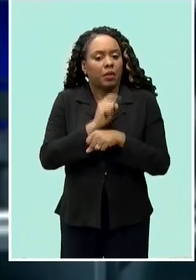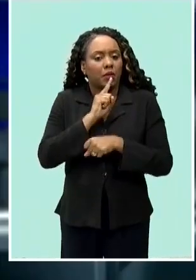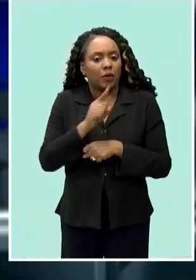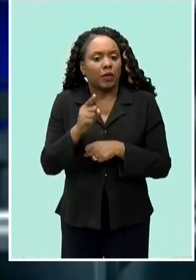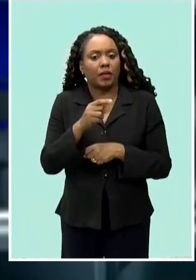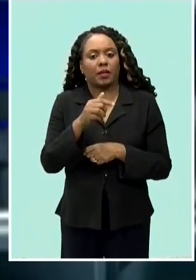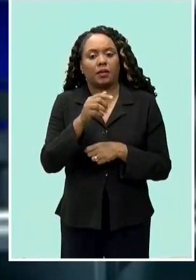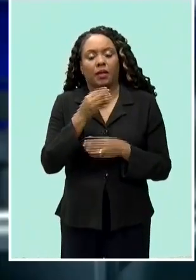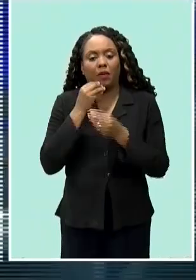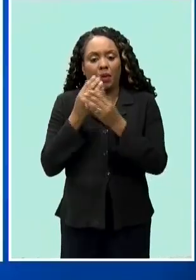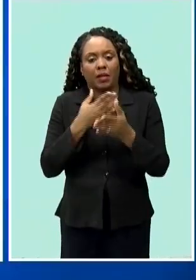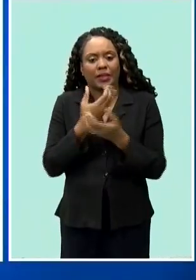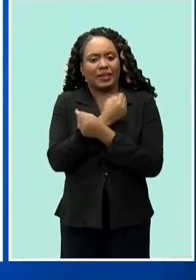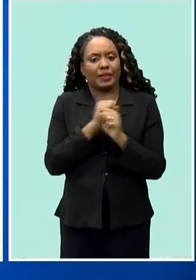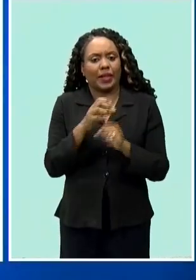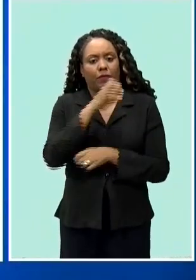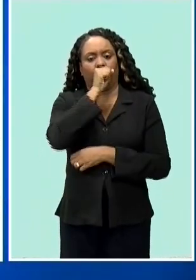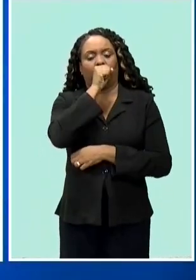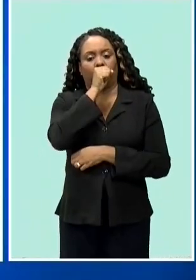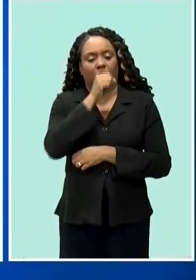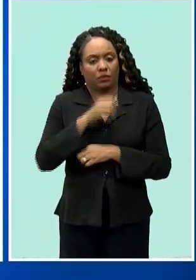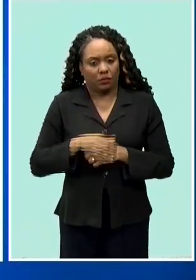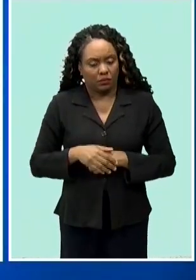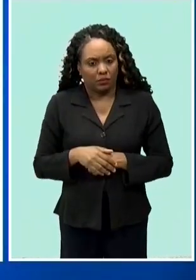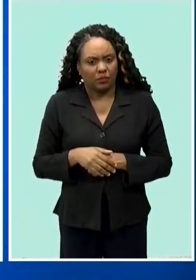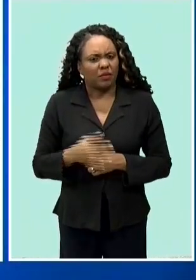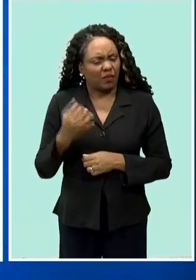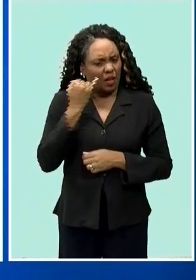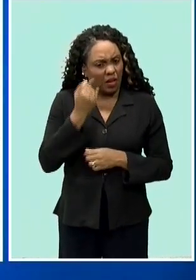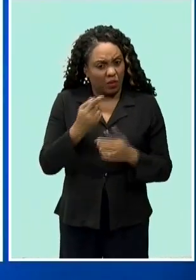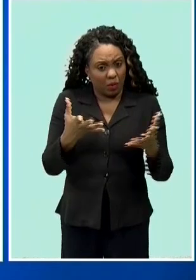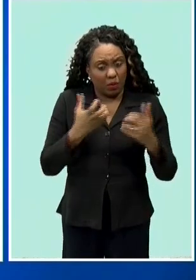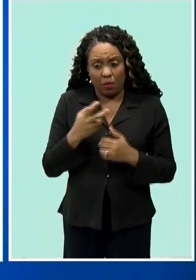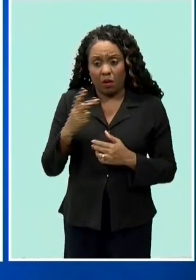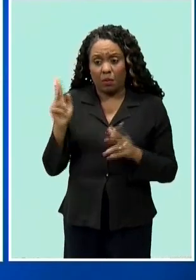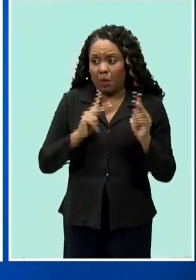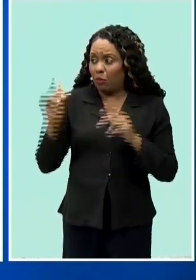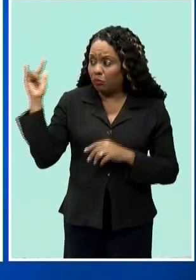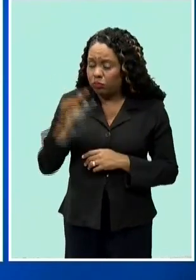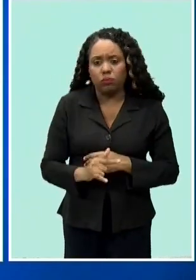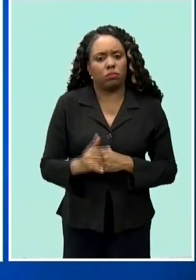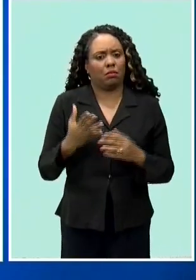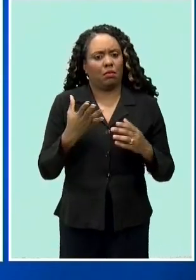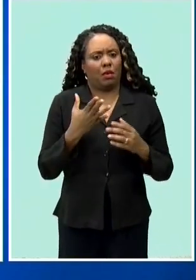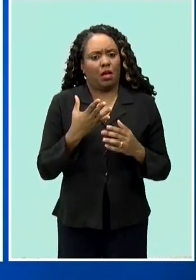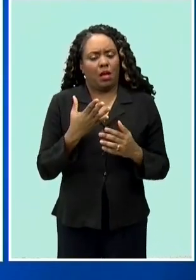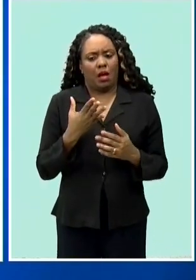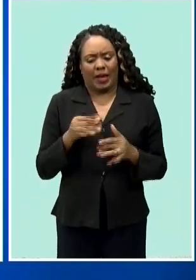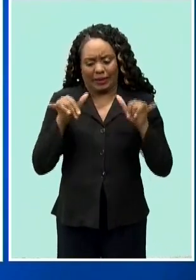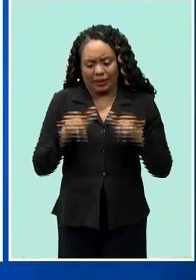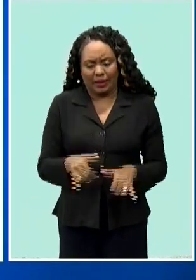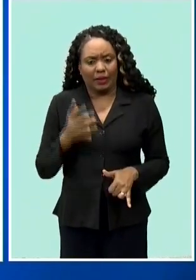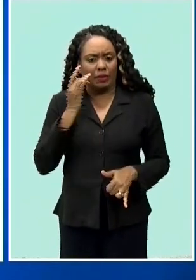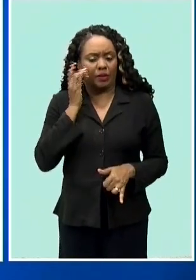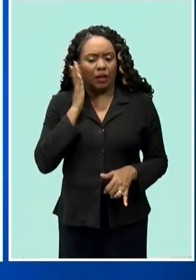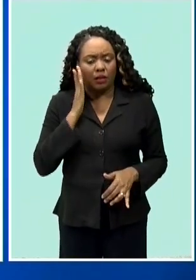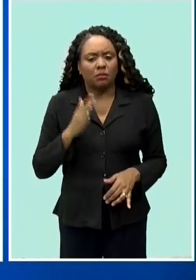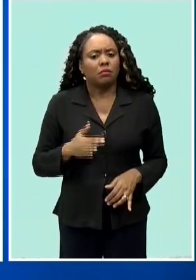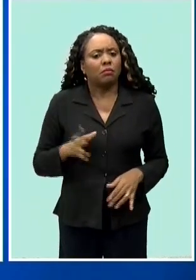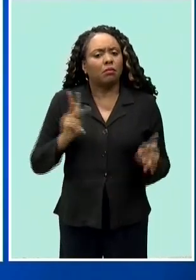safe. If you're going to have them come in, then you have to be able to adequately satisfy them that the